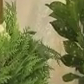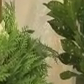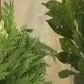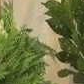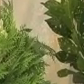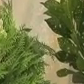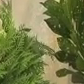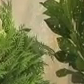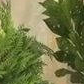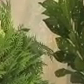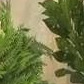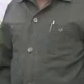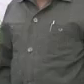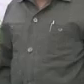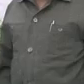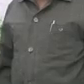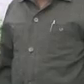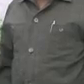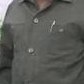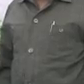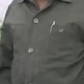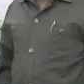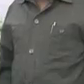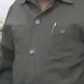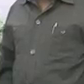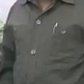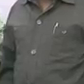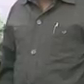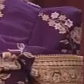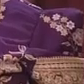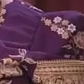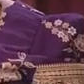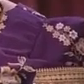member will be buried on Saturday. Nghidinwa, who was 65 years of